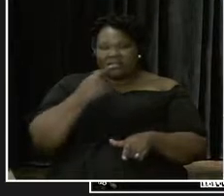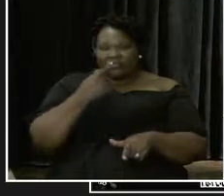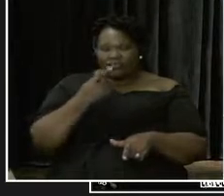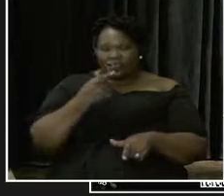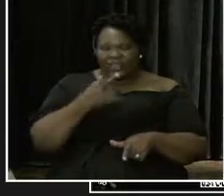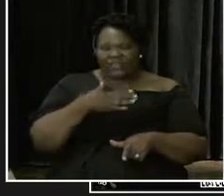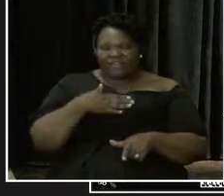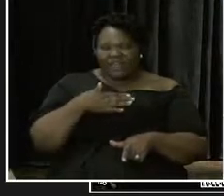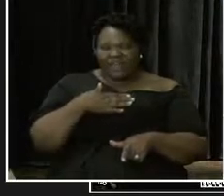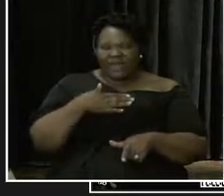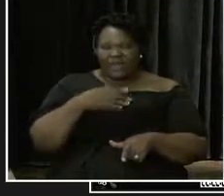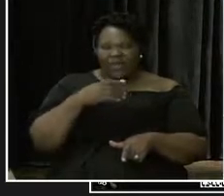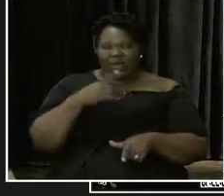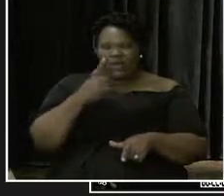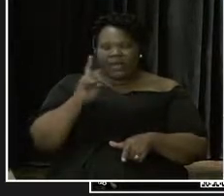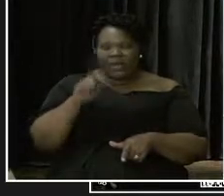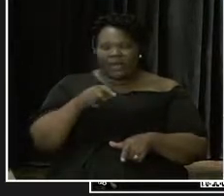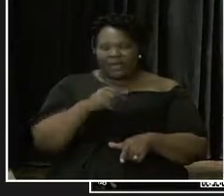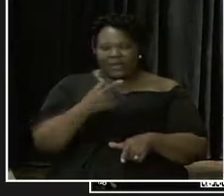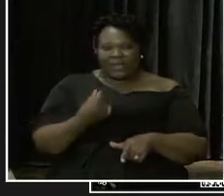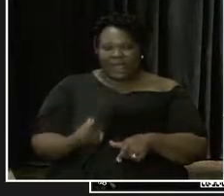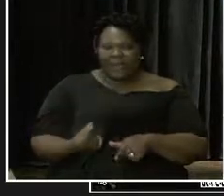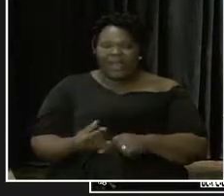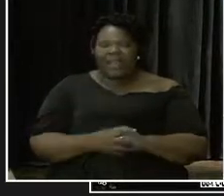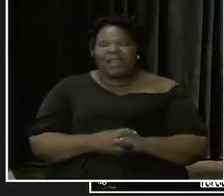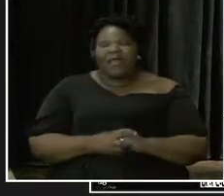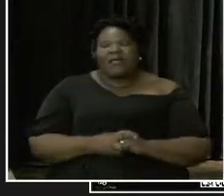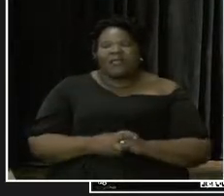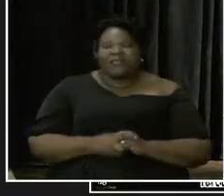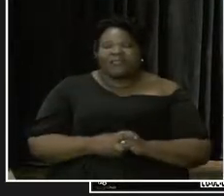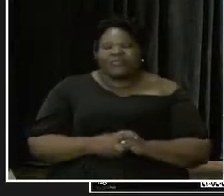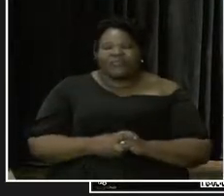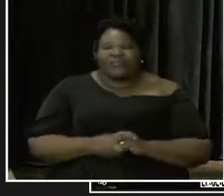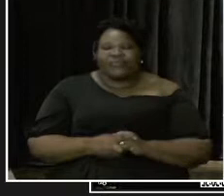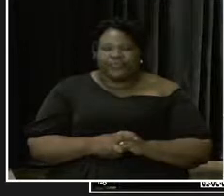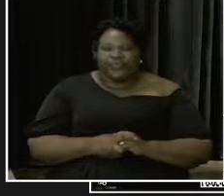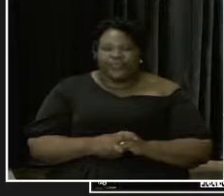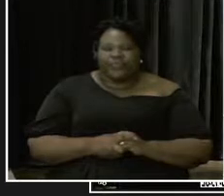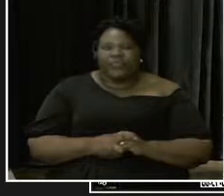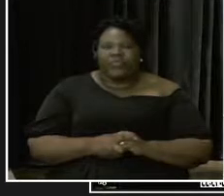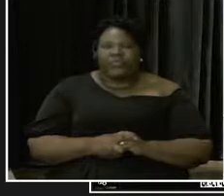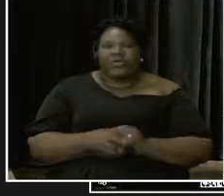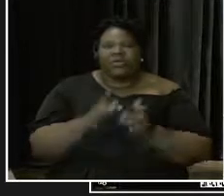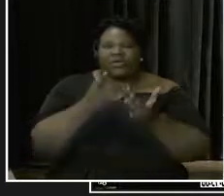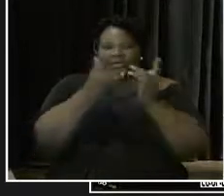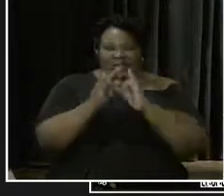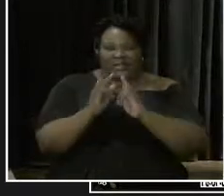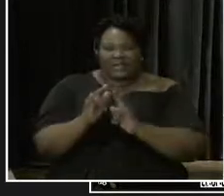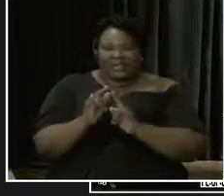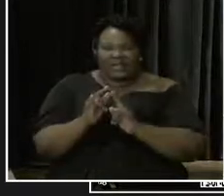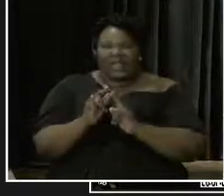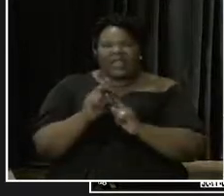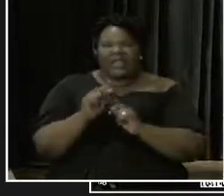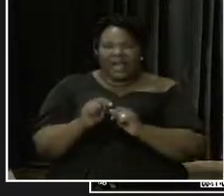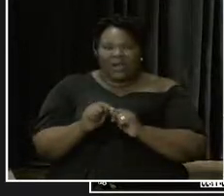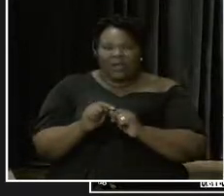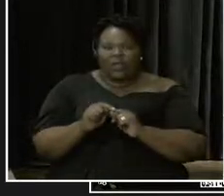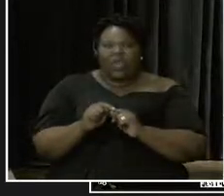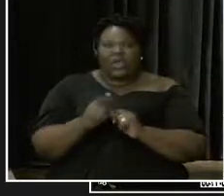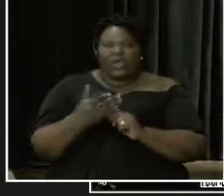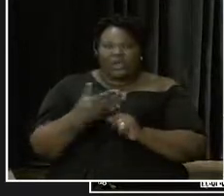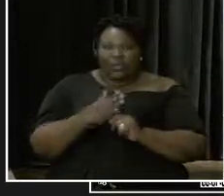instance. Hence, then we have to revise this particular recommendation. The city is now embarking on a project on clean